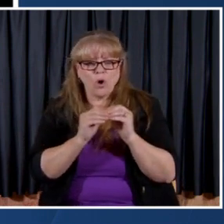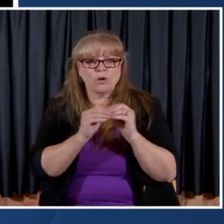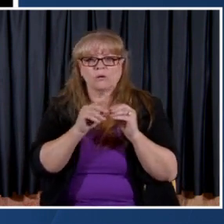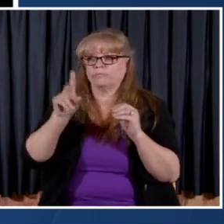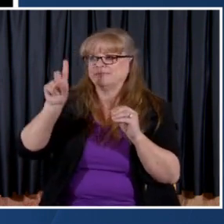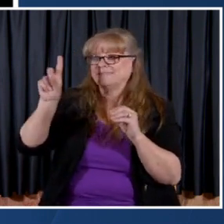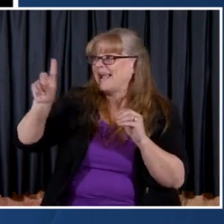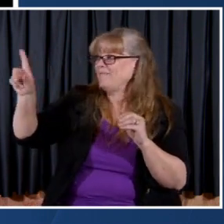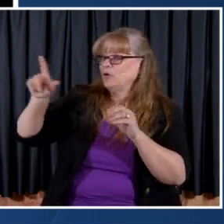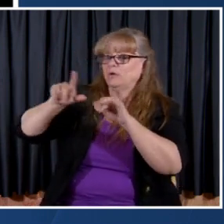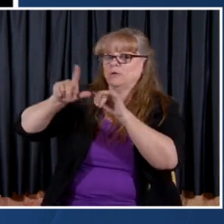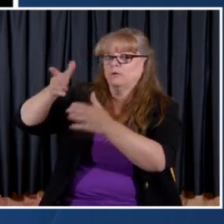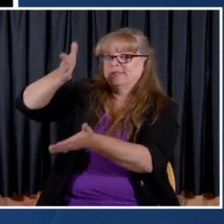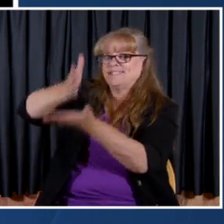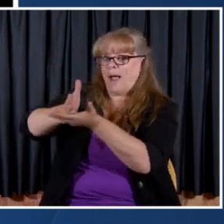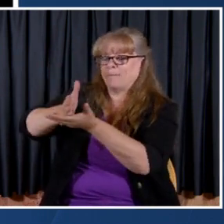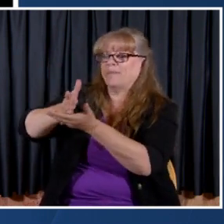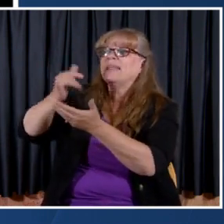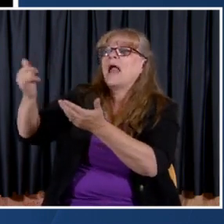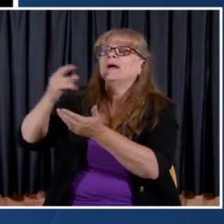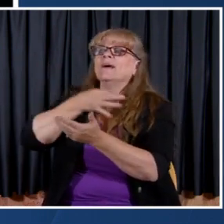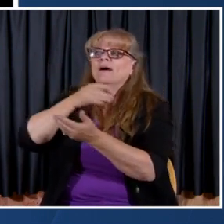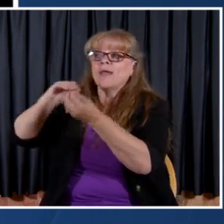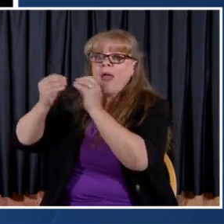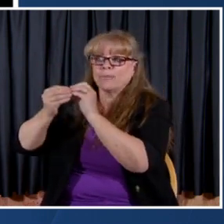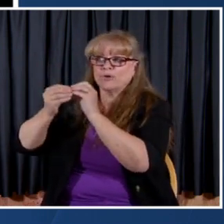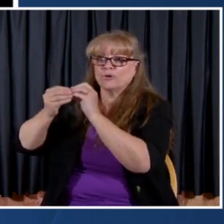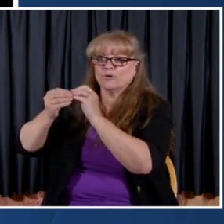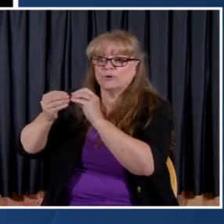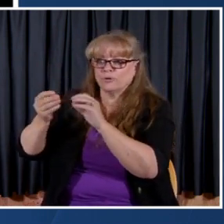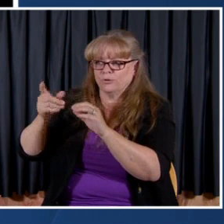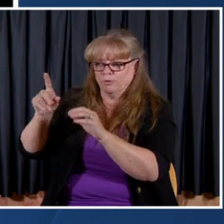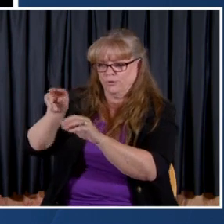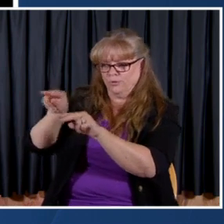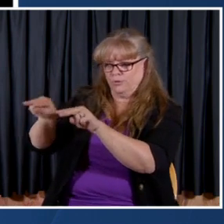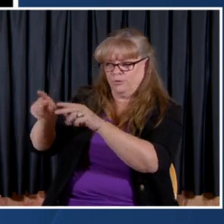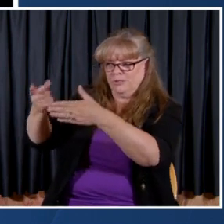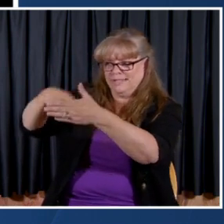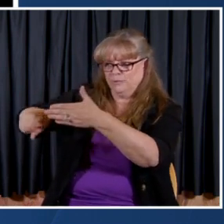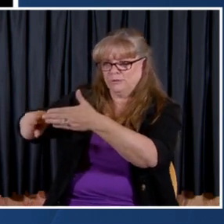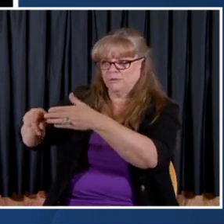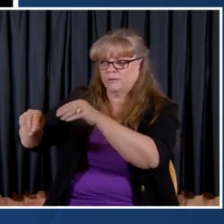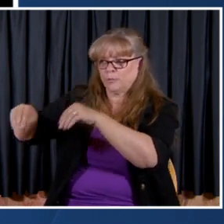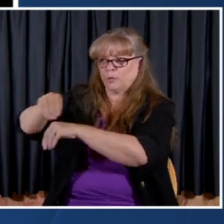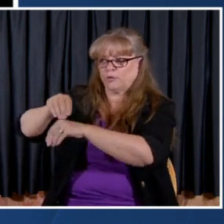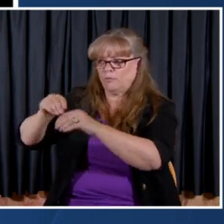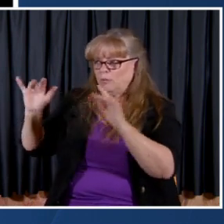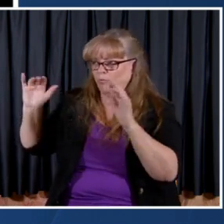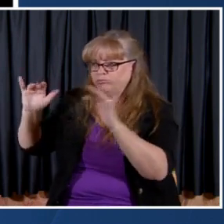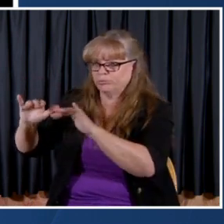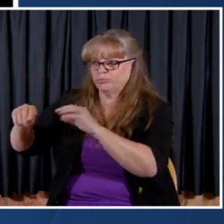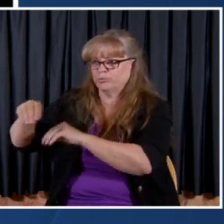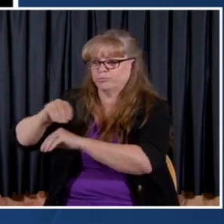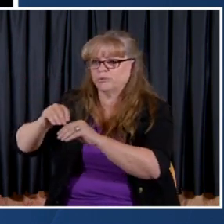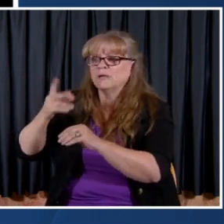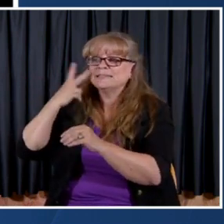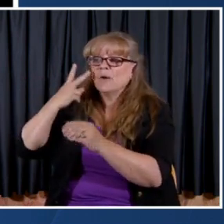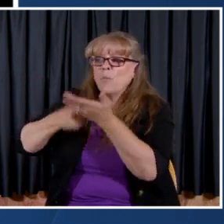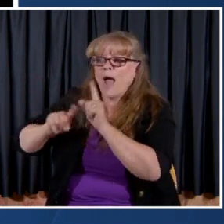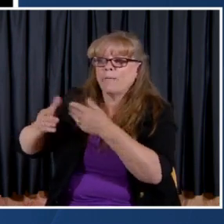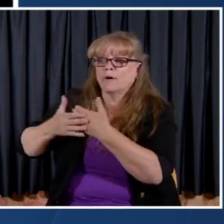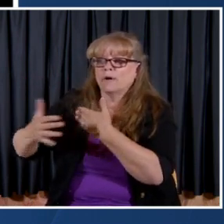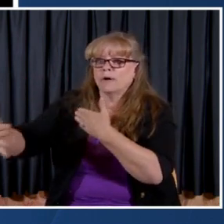mobility side about what's going on. And I also want to point out, as I did before, the things it doesn't tell us. It doesn't tell